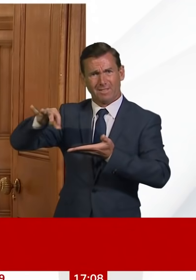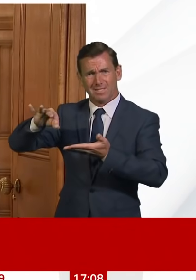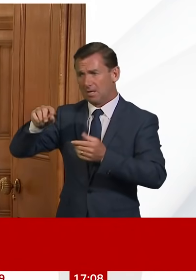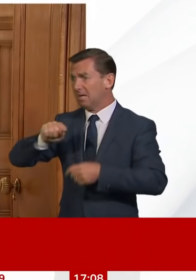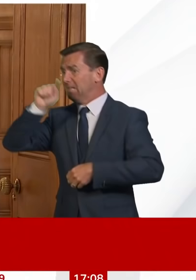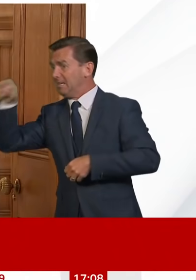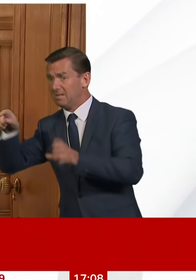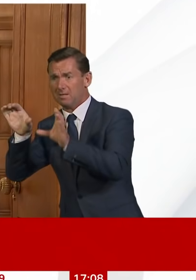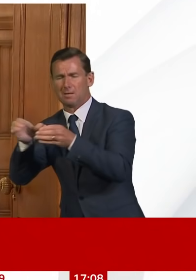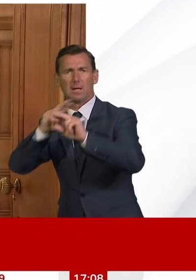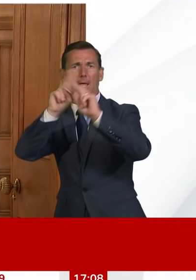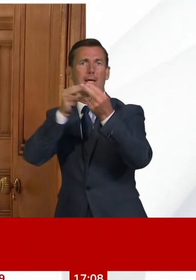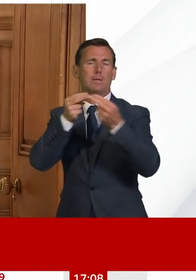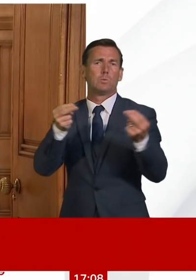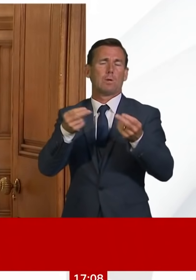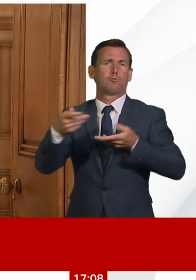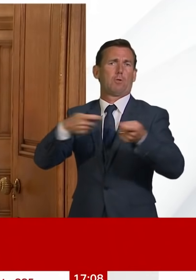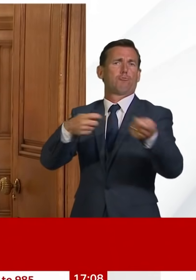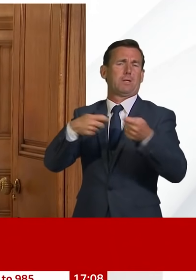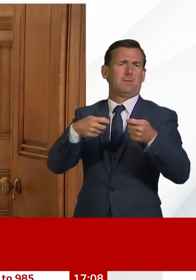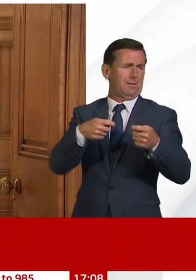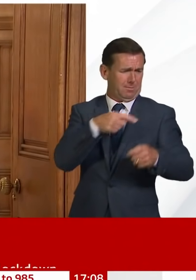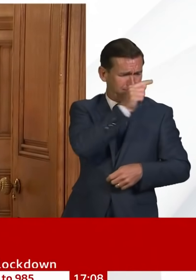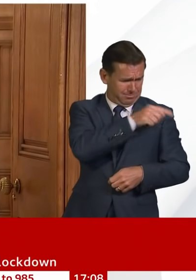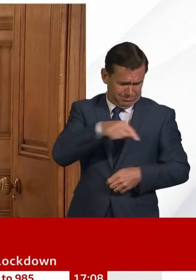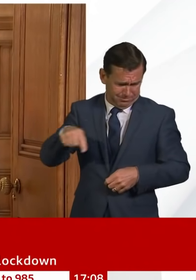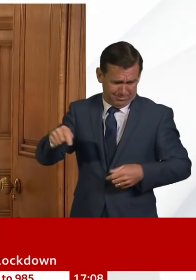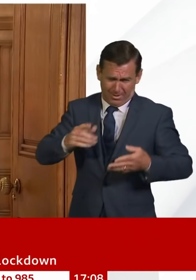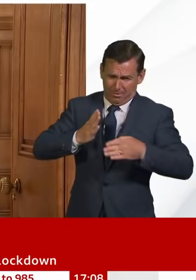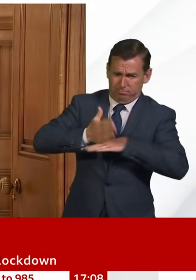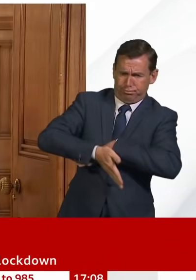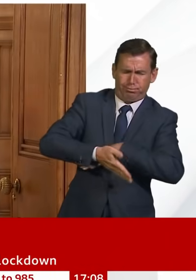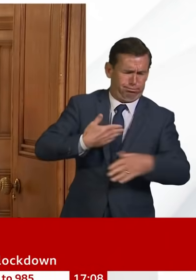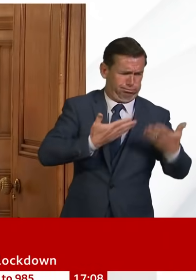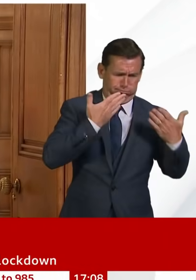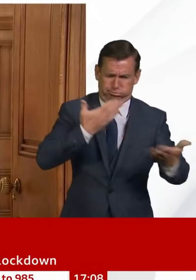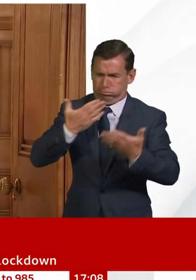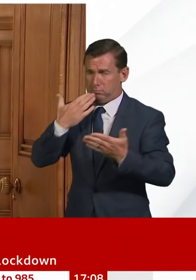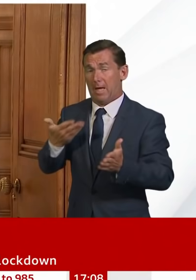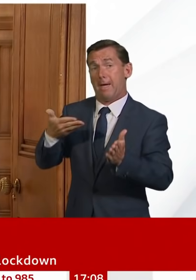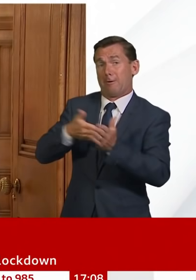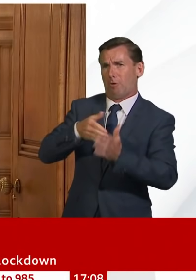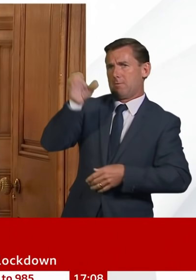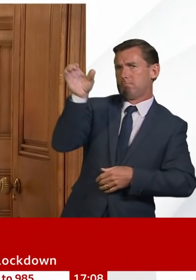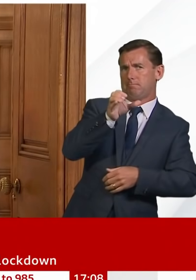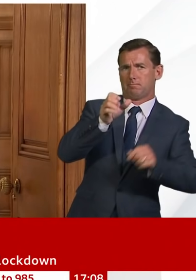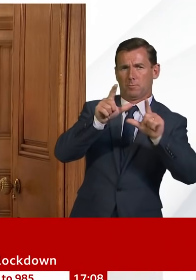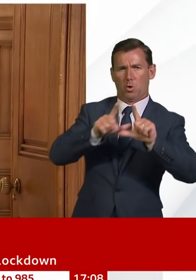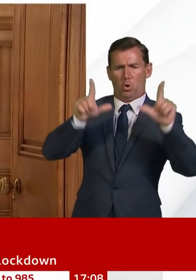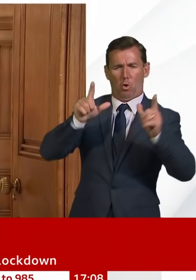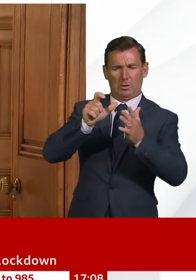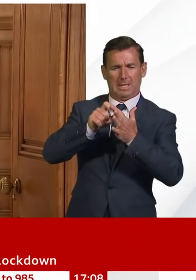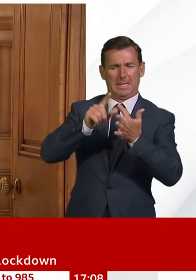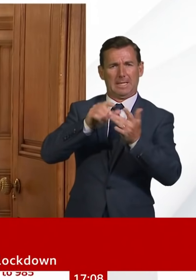International Trade for their enormous hard work on this. And I'm also very grateful to Lord Dighton, who delivered the